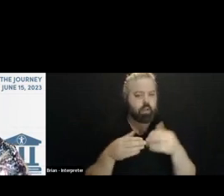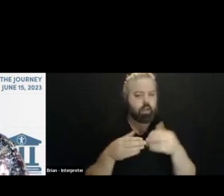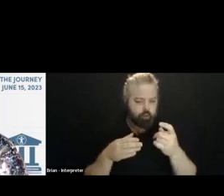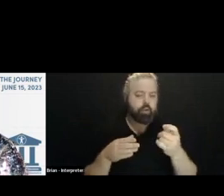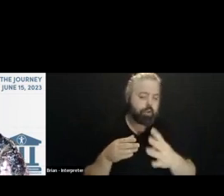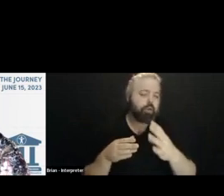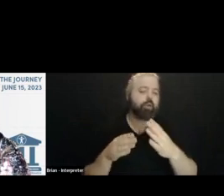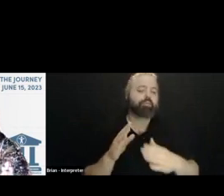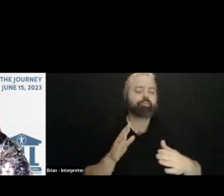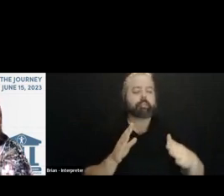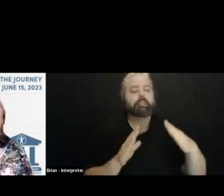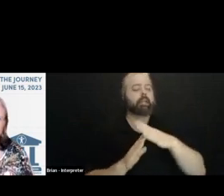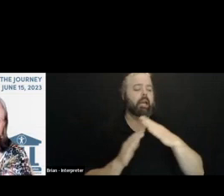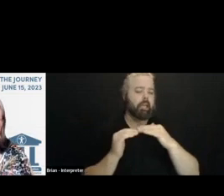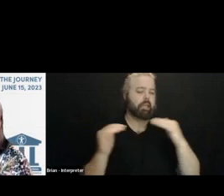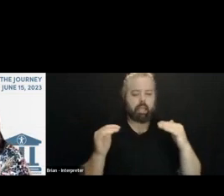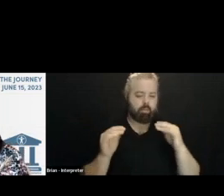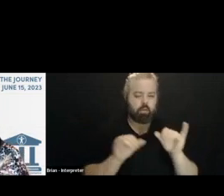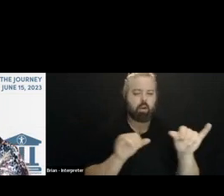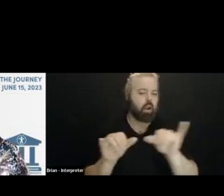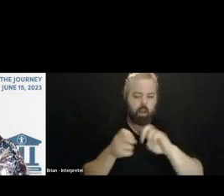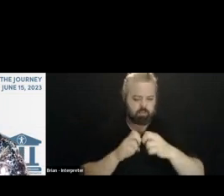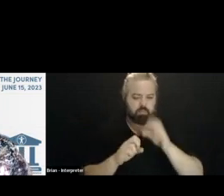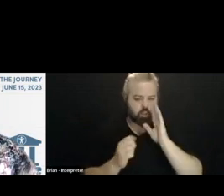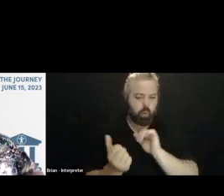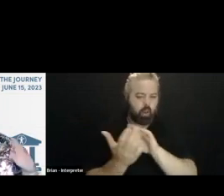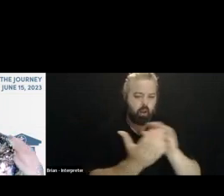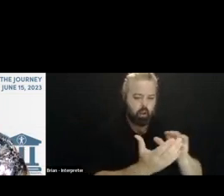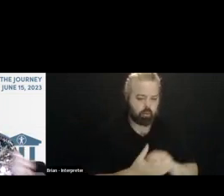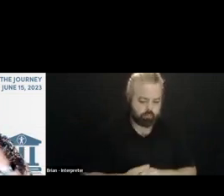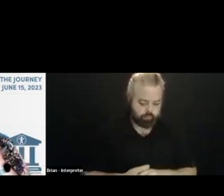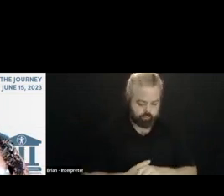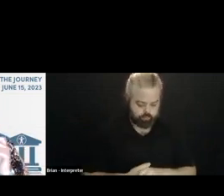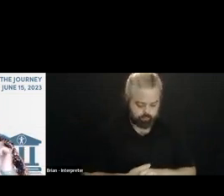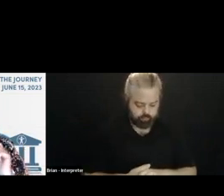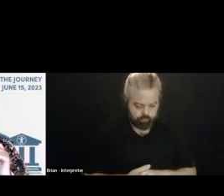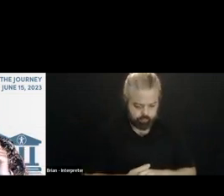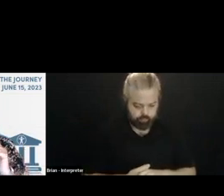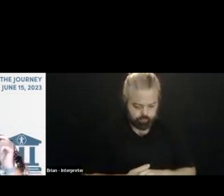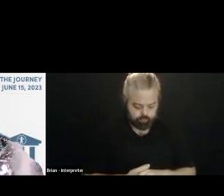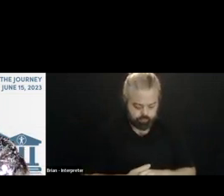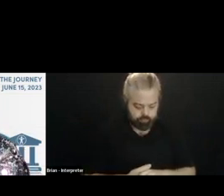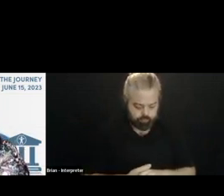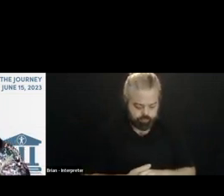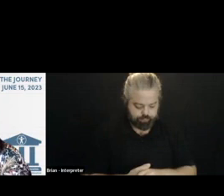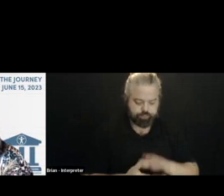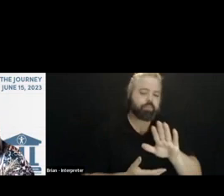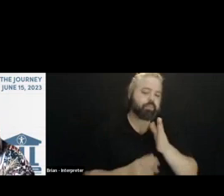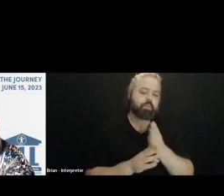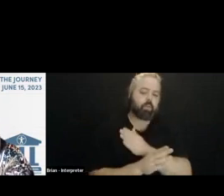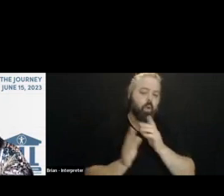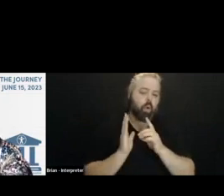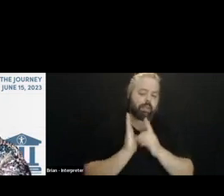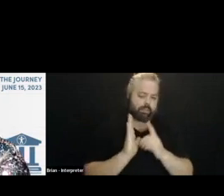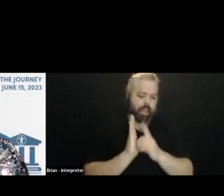common for you to run into. Now, before we get into the demo, let's talk about what happens if you do find some